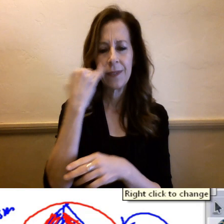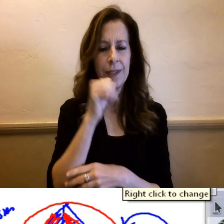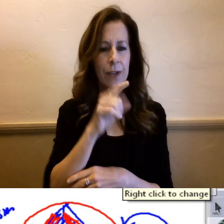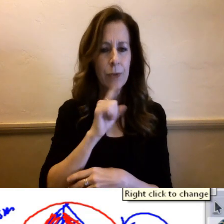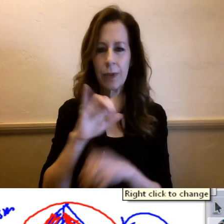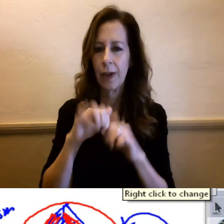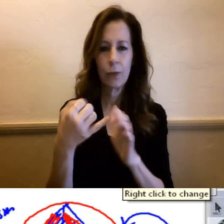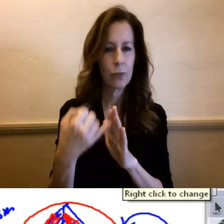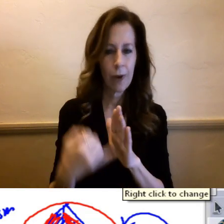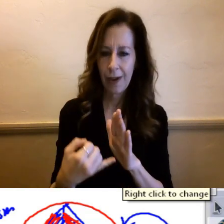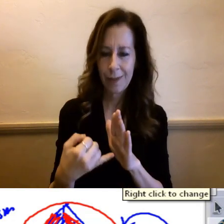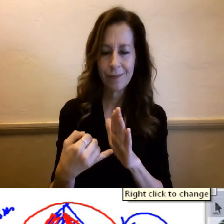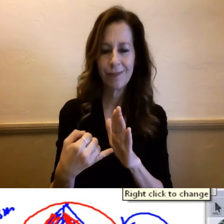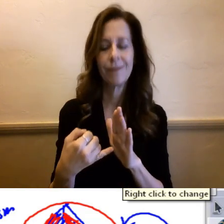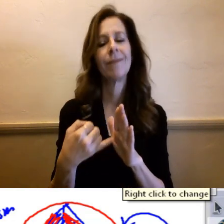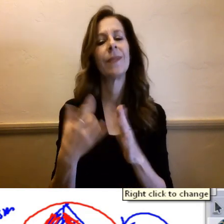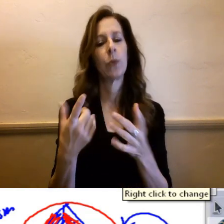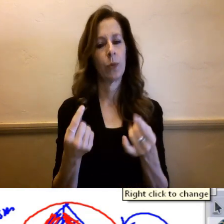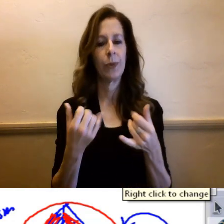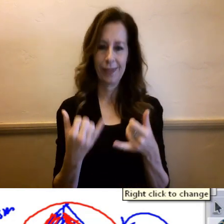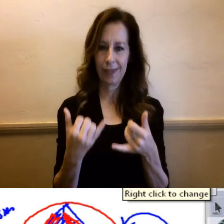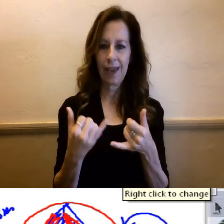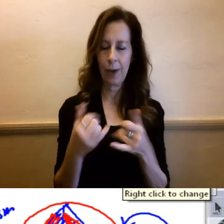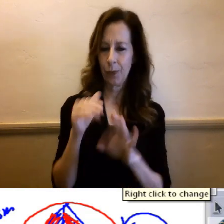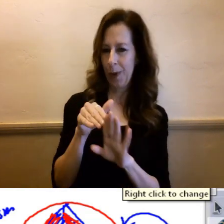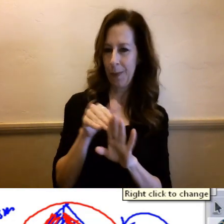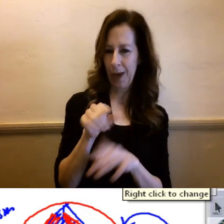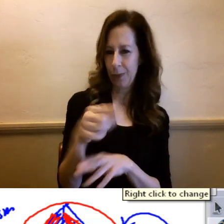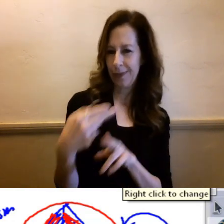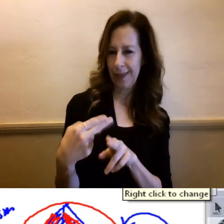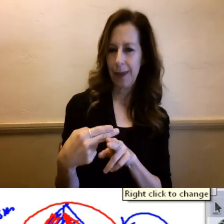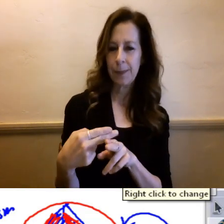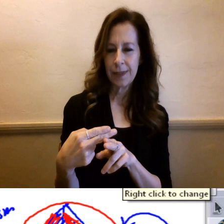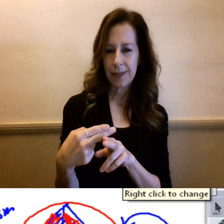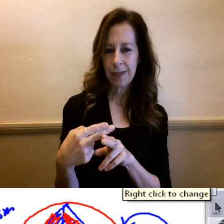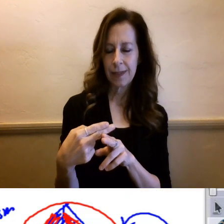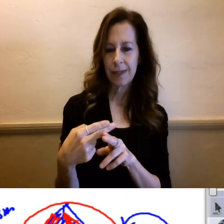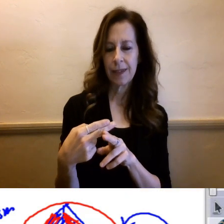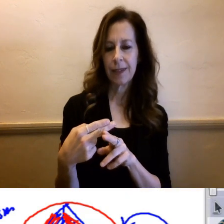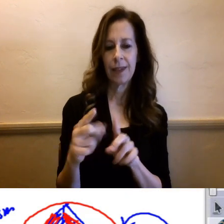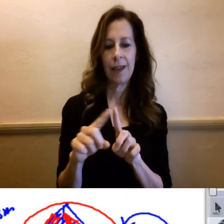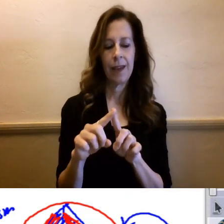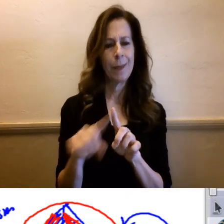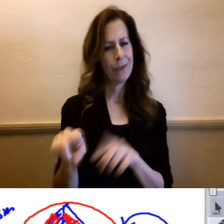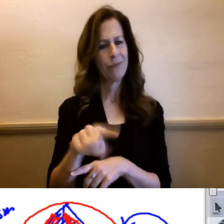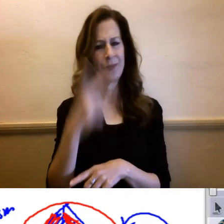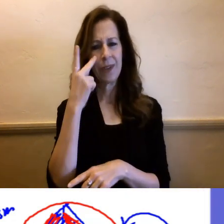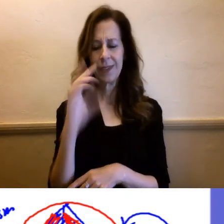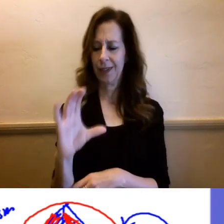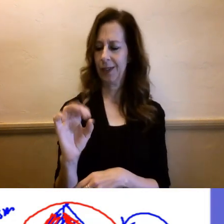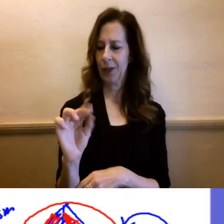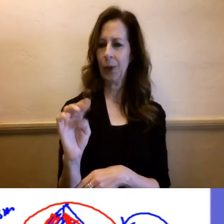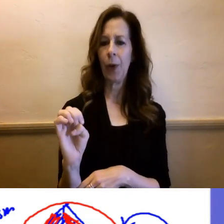you're not familiar with how to draw them, that's what this lesson's all about, and to remind you of the names. But we've all seen a cone